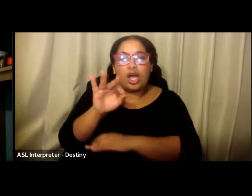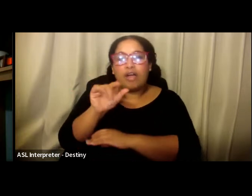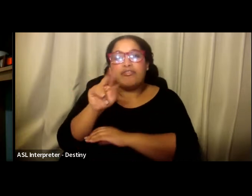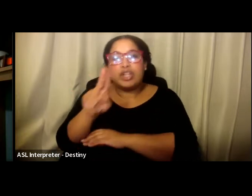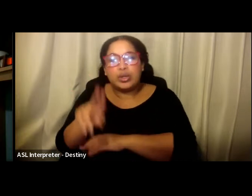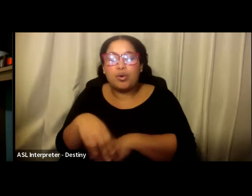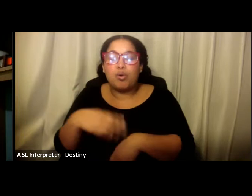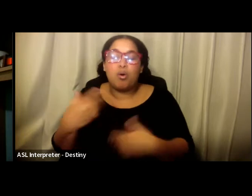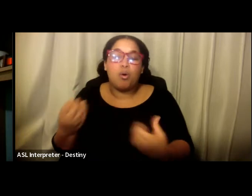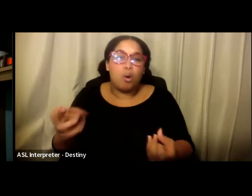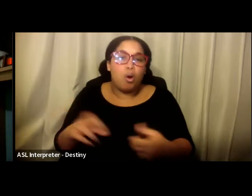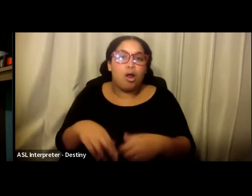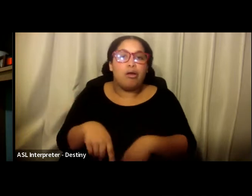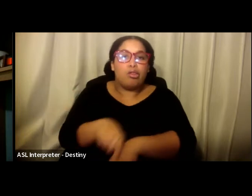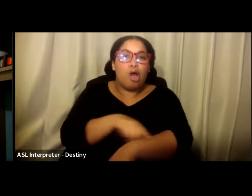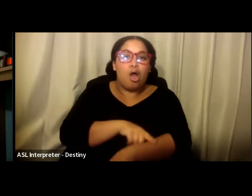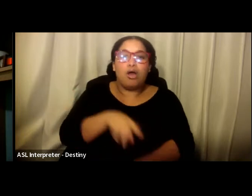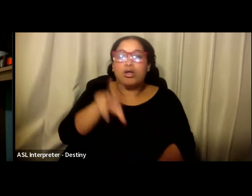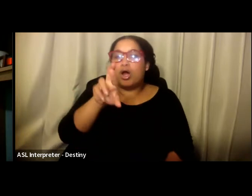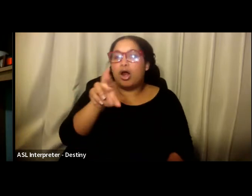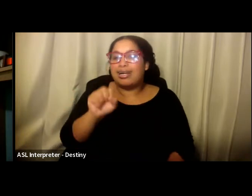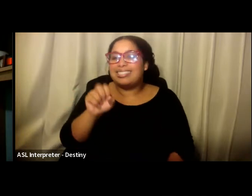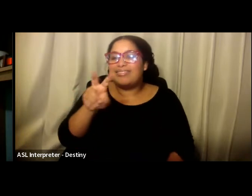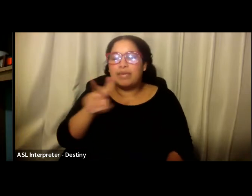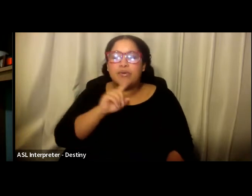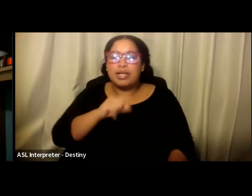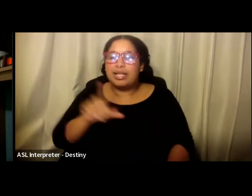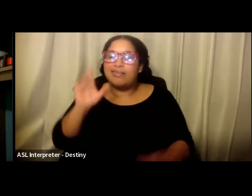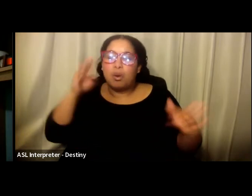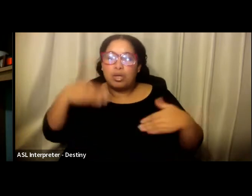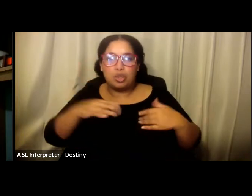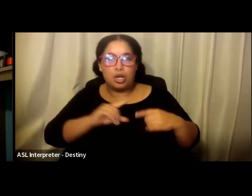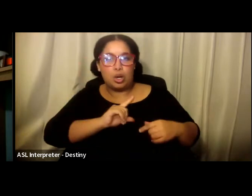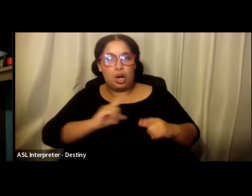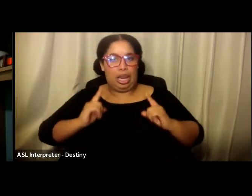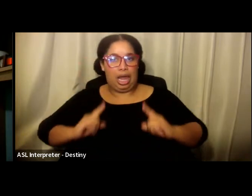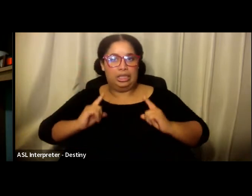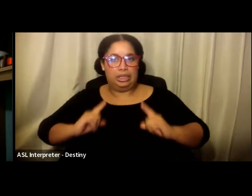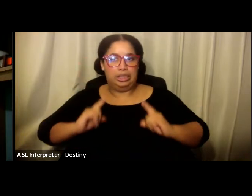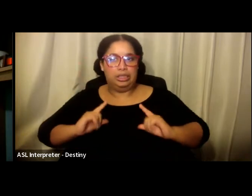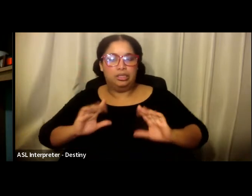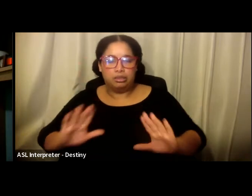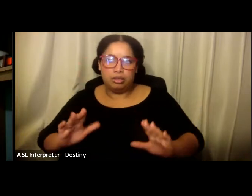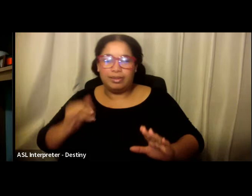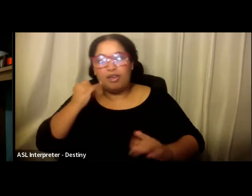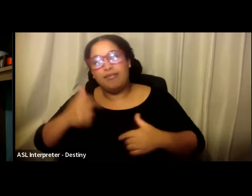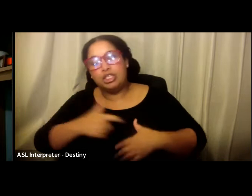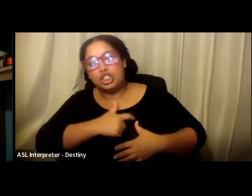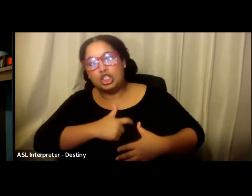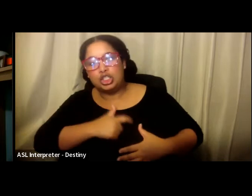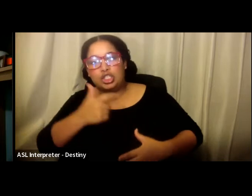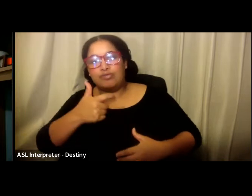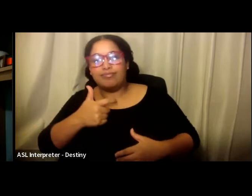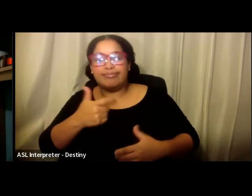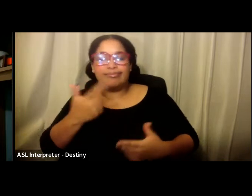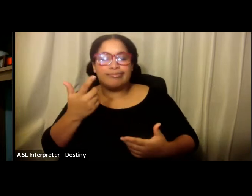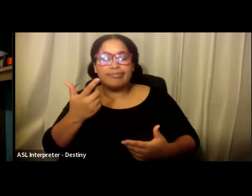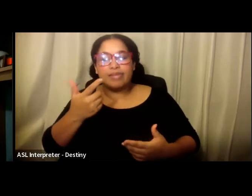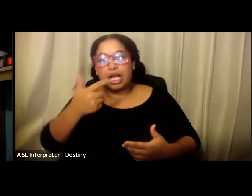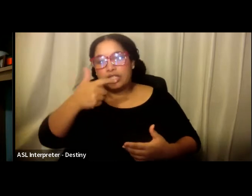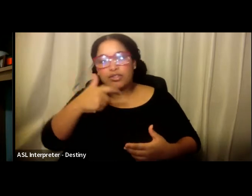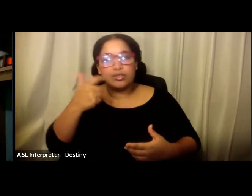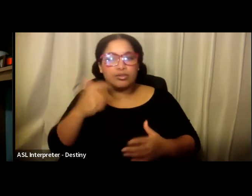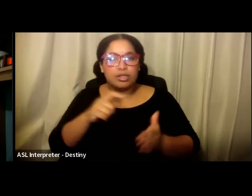very severe lung scarring, but it's all about the lungs, right? What are we doing around trying to understand who